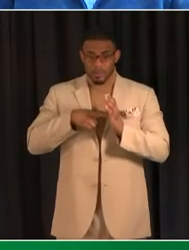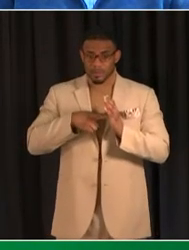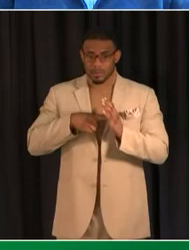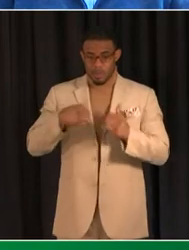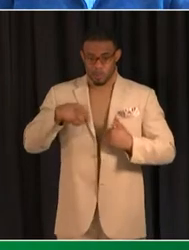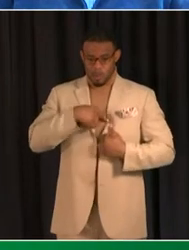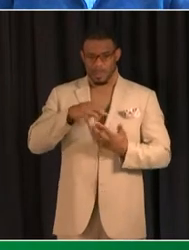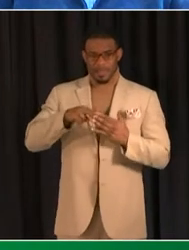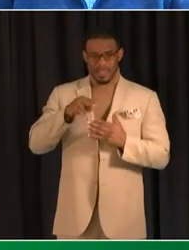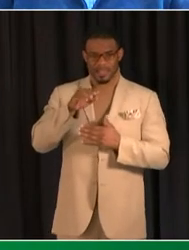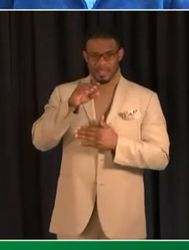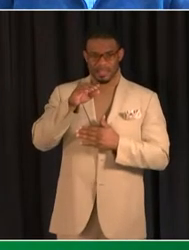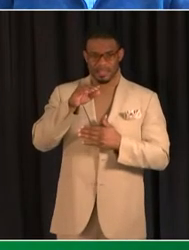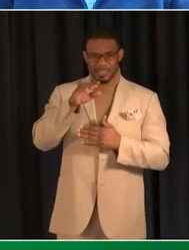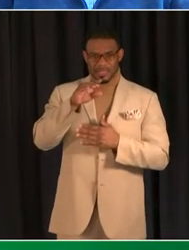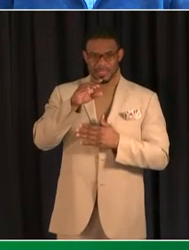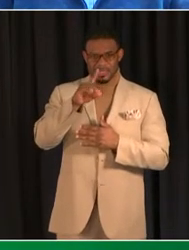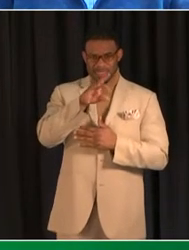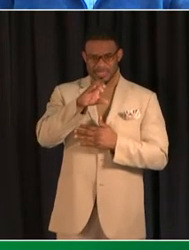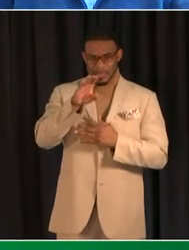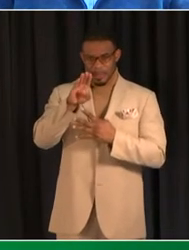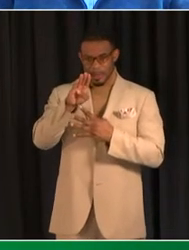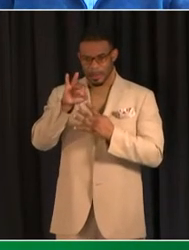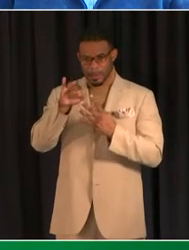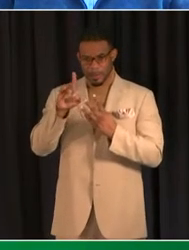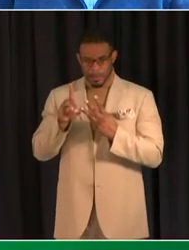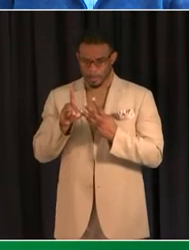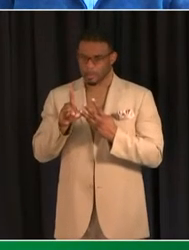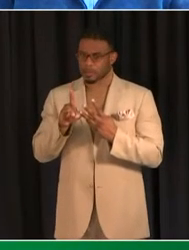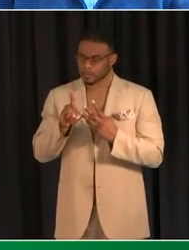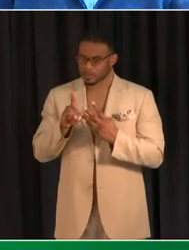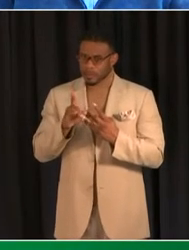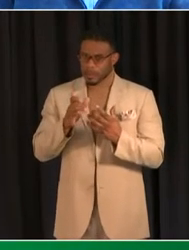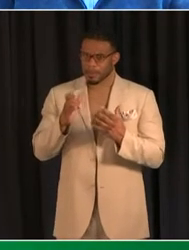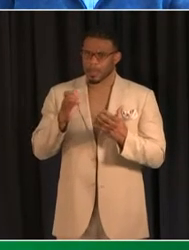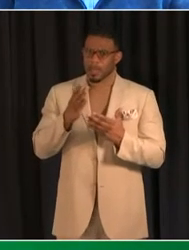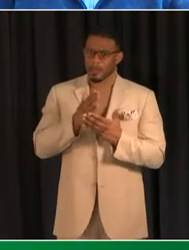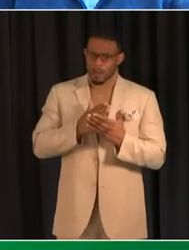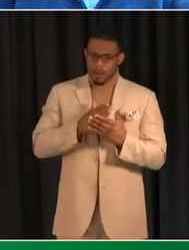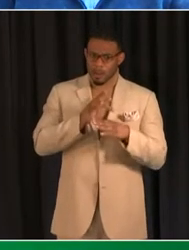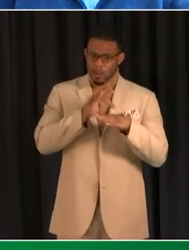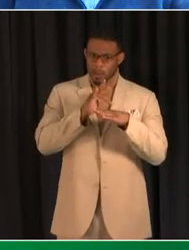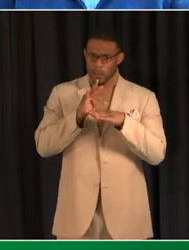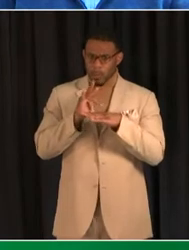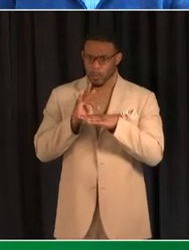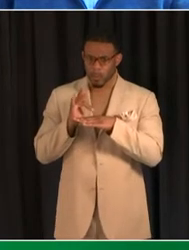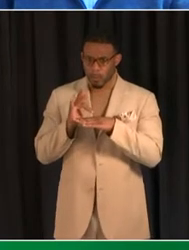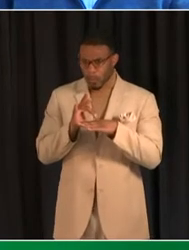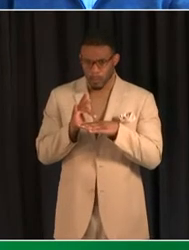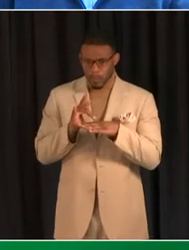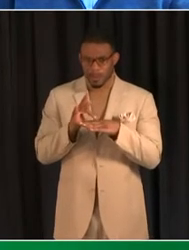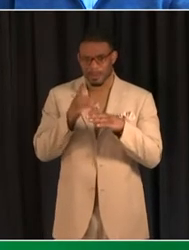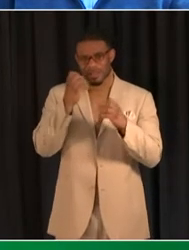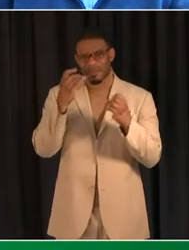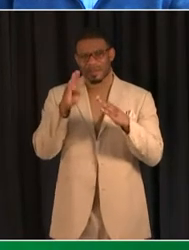of not just the city's real property tax revenue, but the city's gross revenue. Our